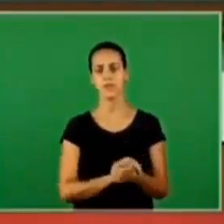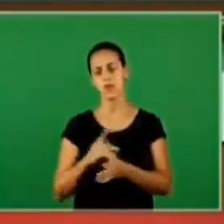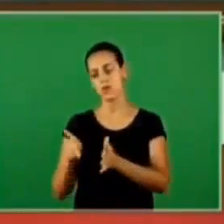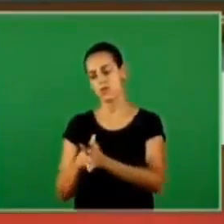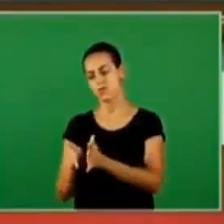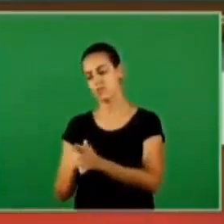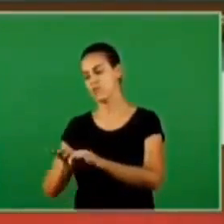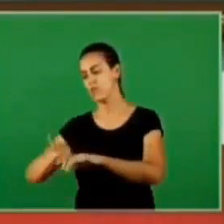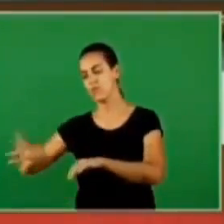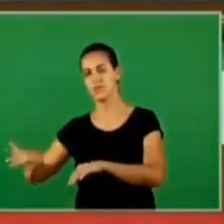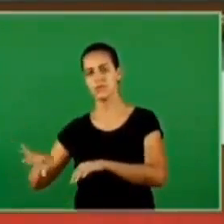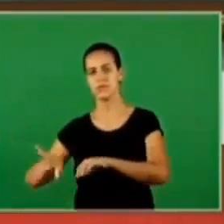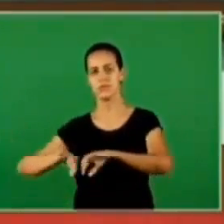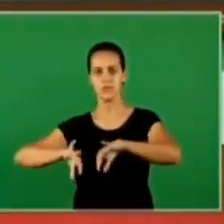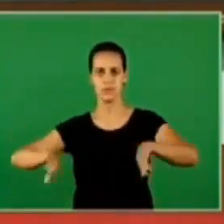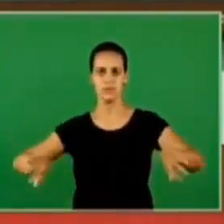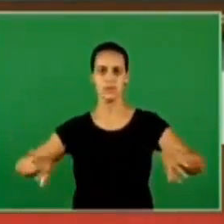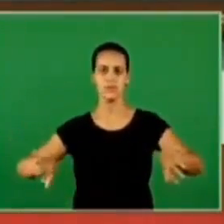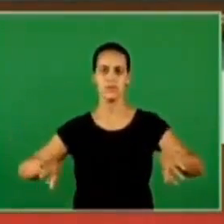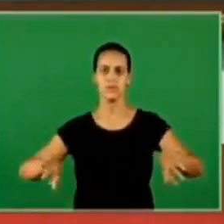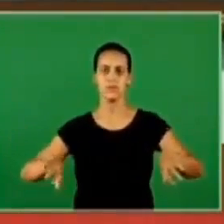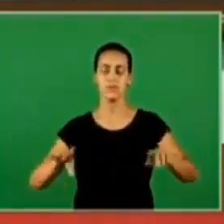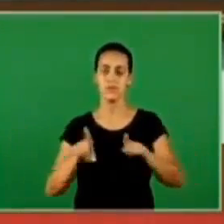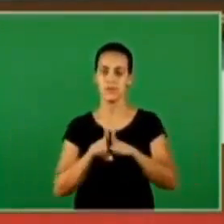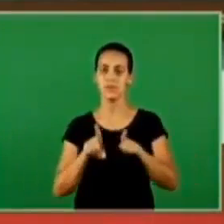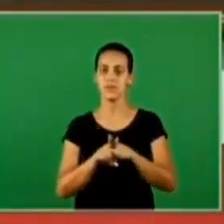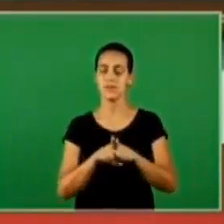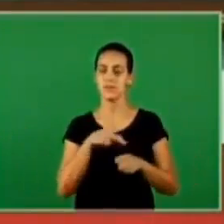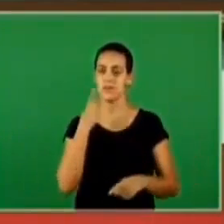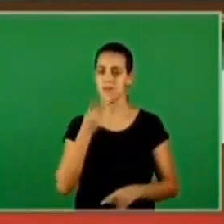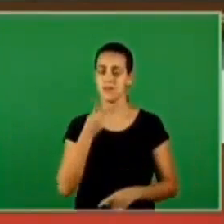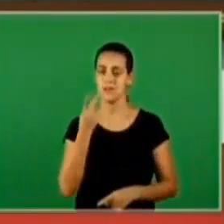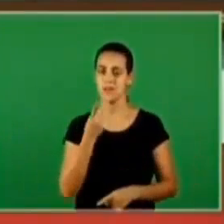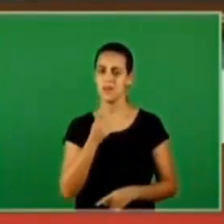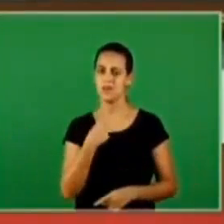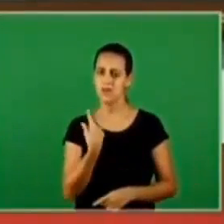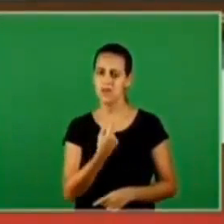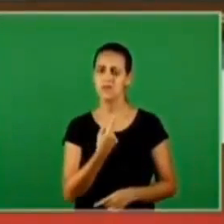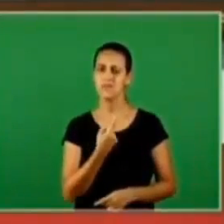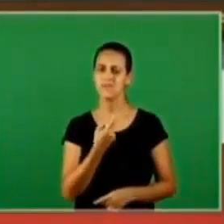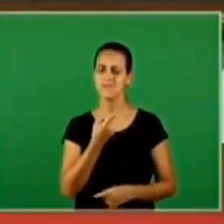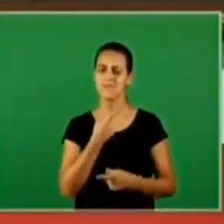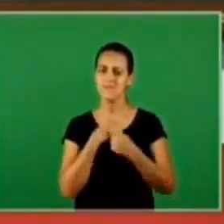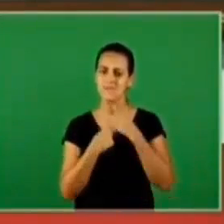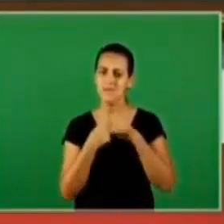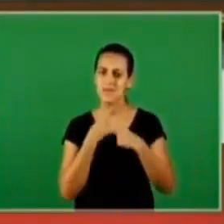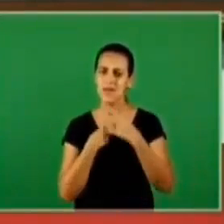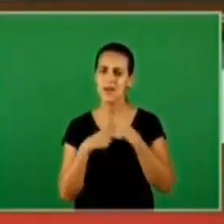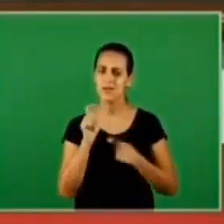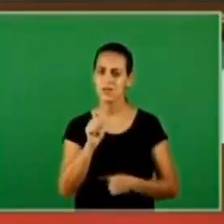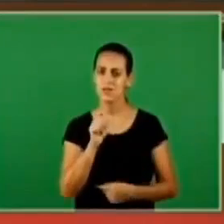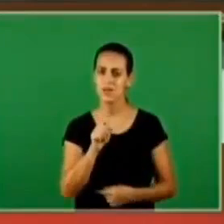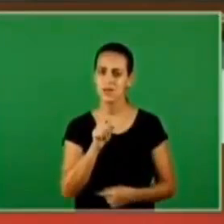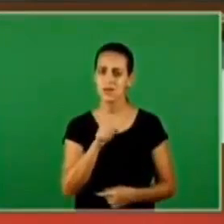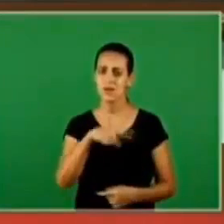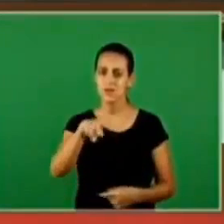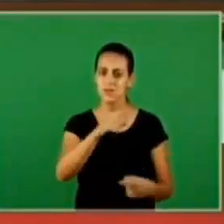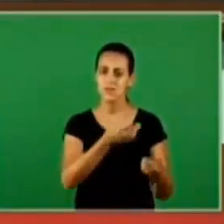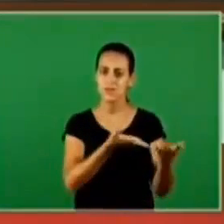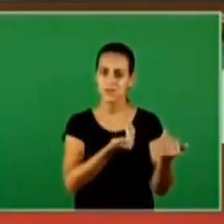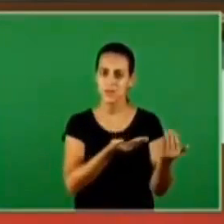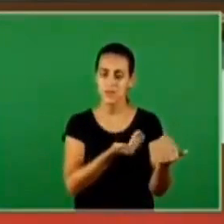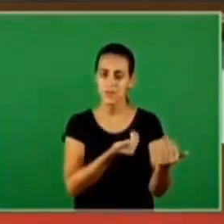smaller groups, meetings of smaller groups. And we want to say also that we're very much interested that the